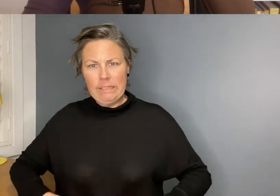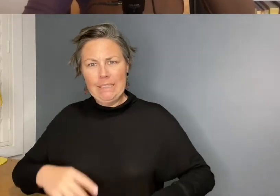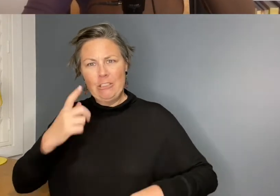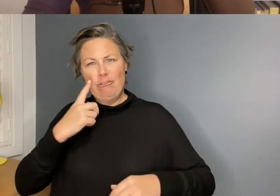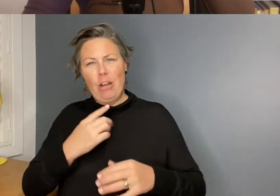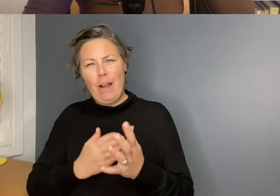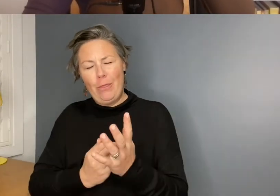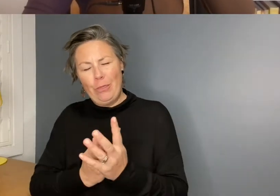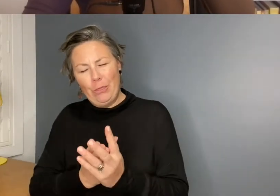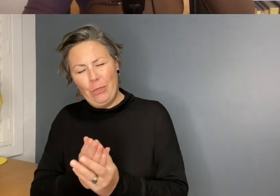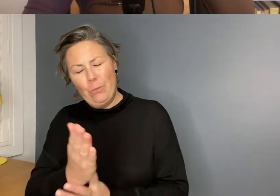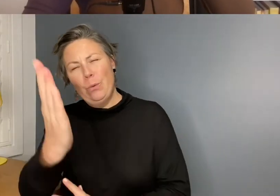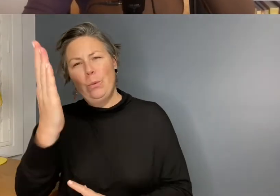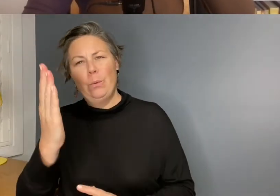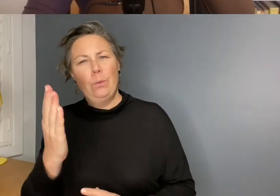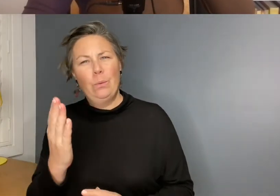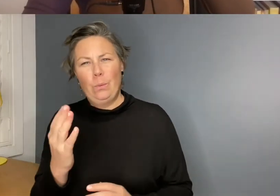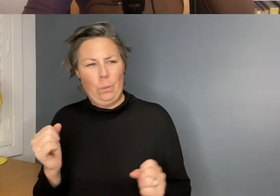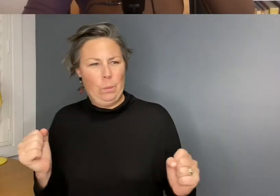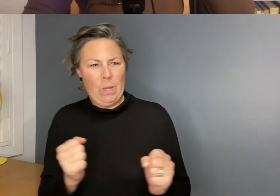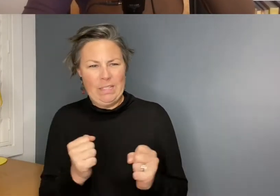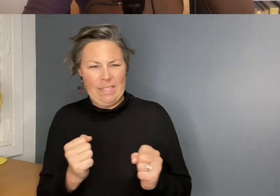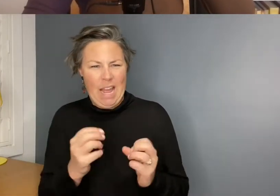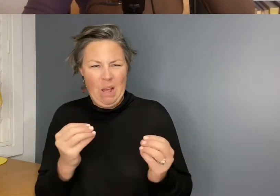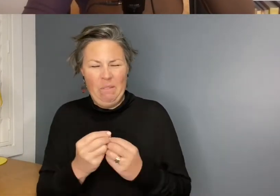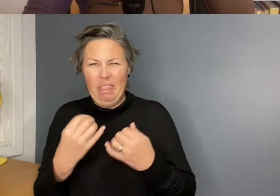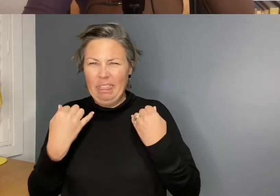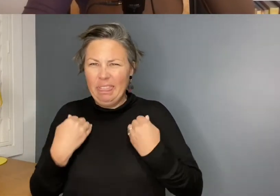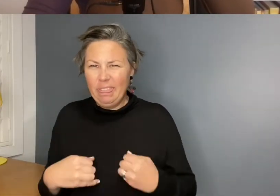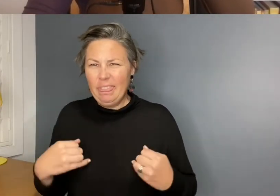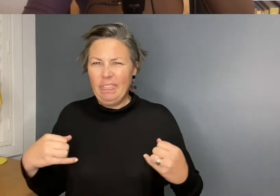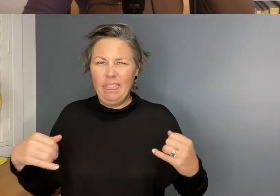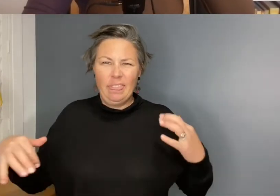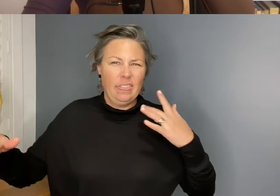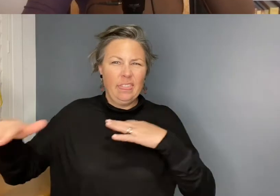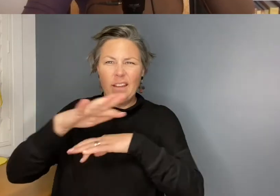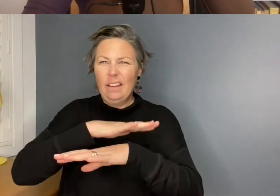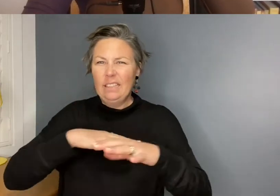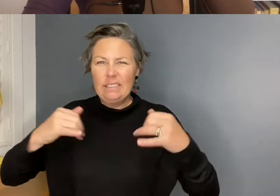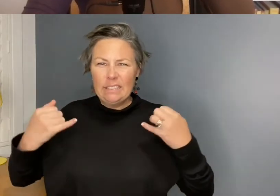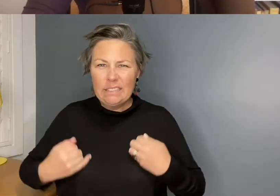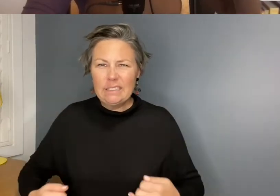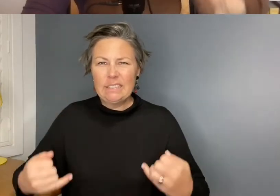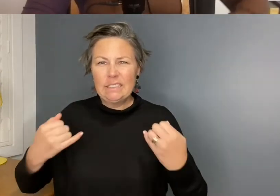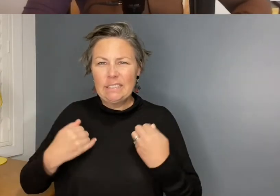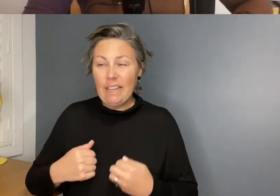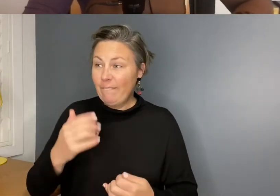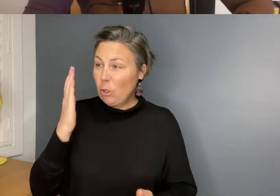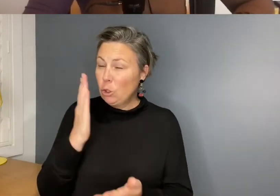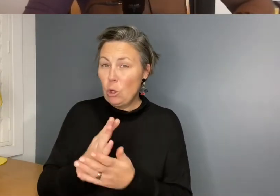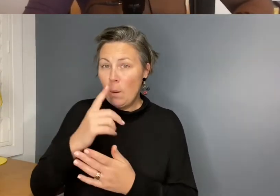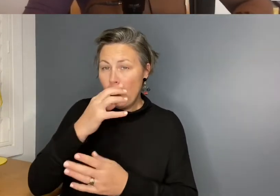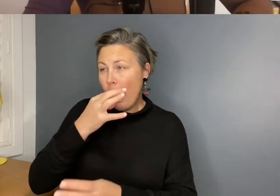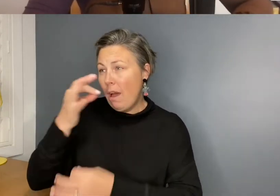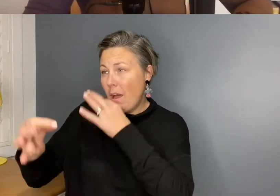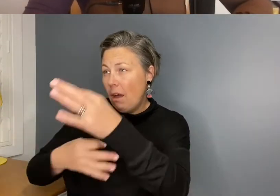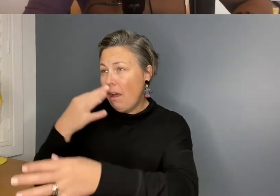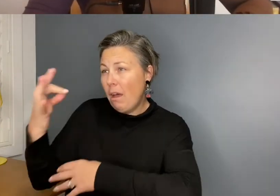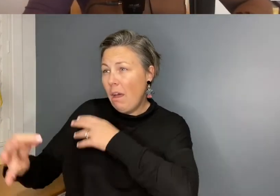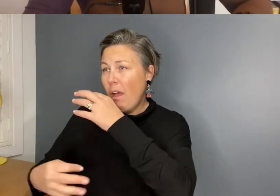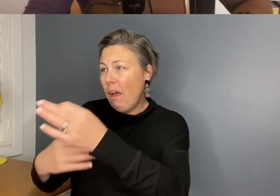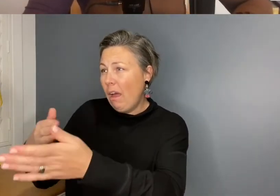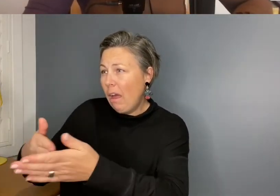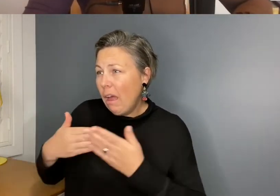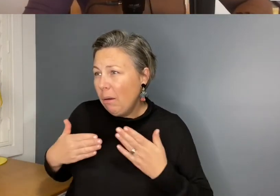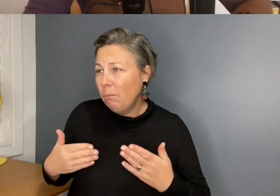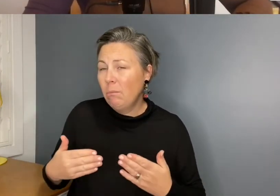nasty, endless winter of all the bugs that are going around. Has everyone just been asking you for help and support with